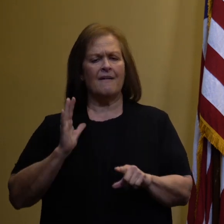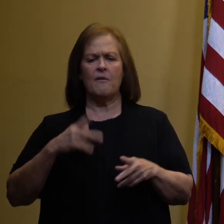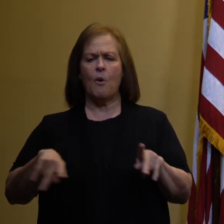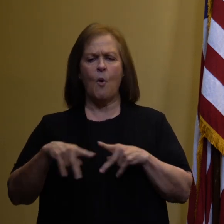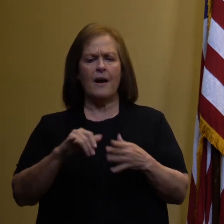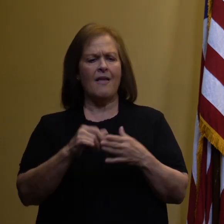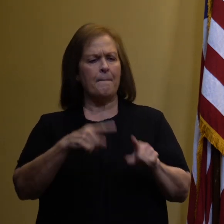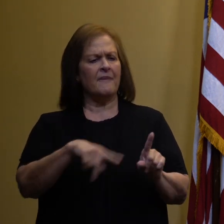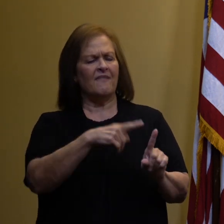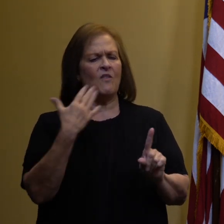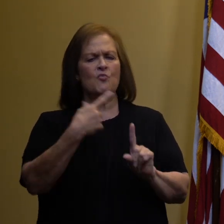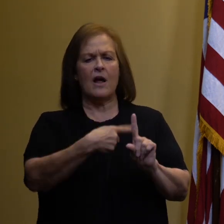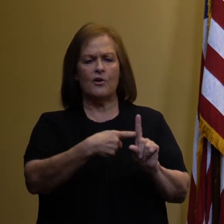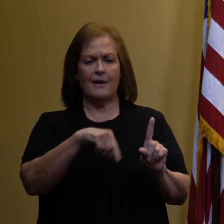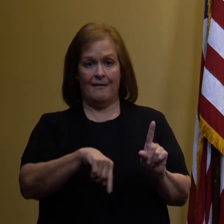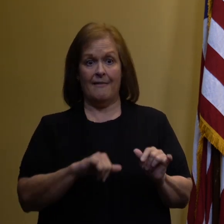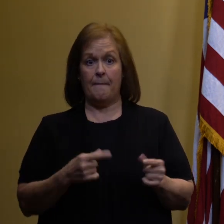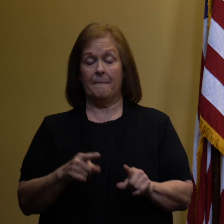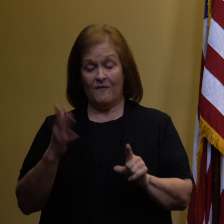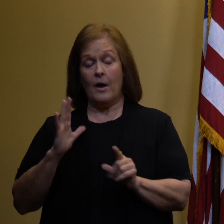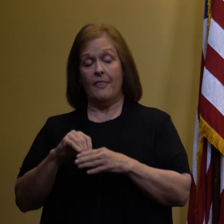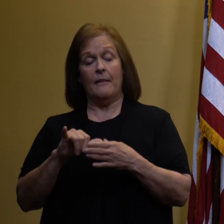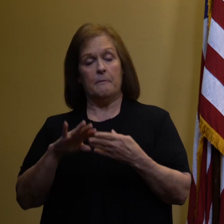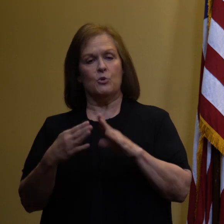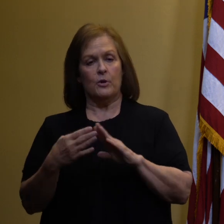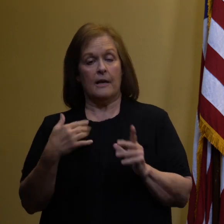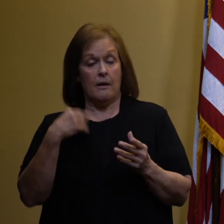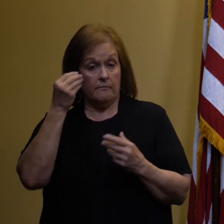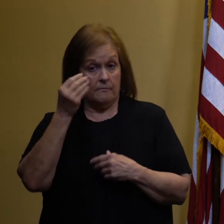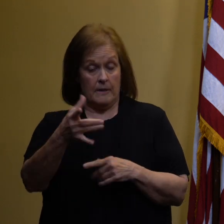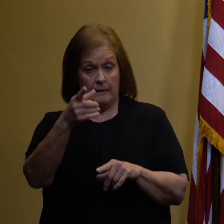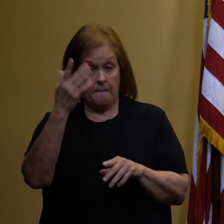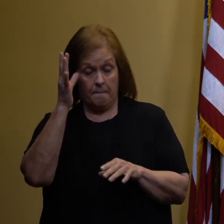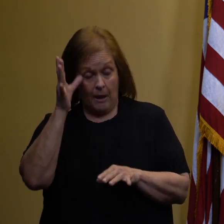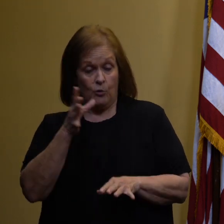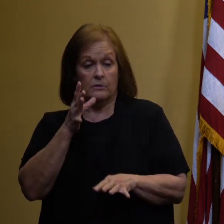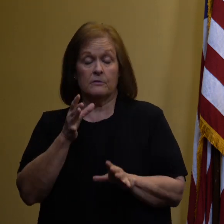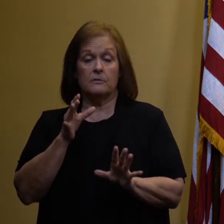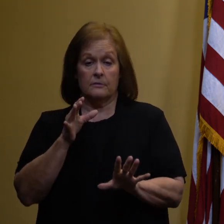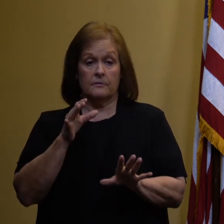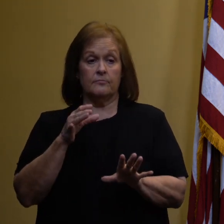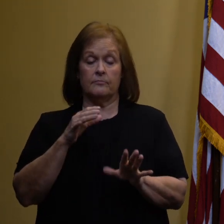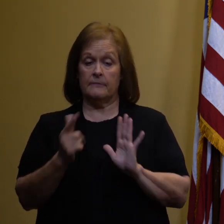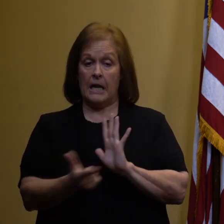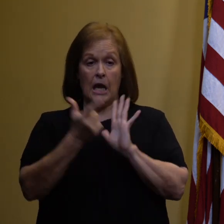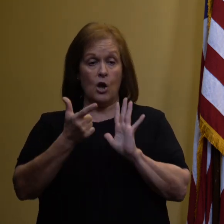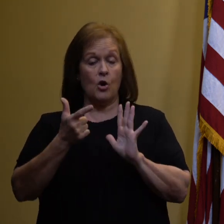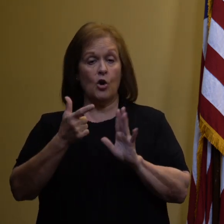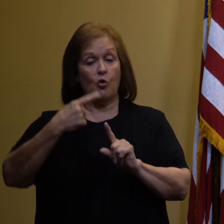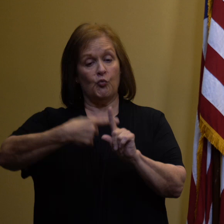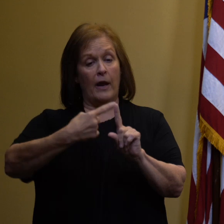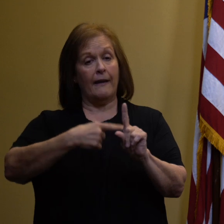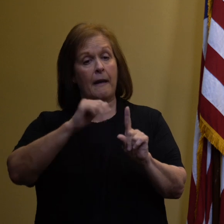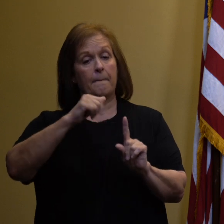rental happen again in this community. So I'm just reminding parents that this is illegal practice and